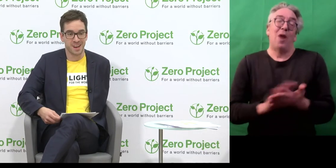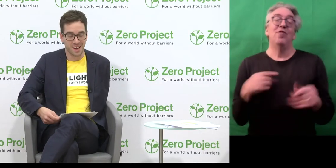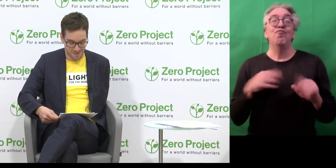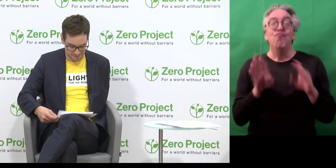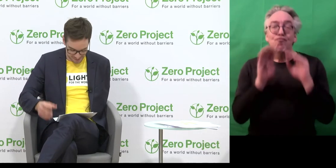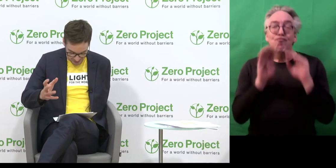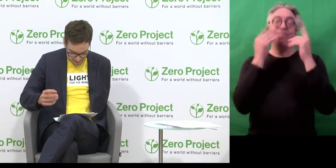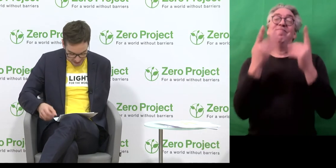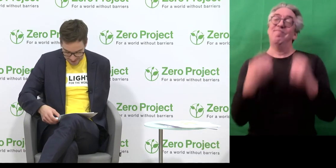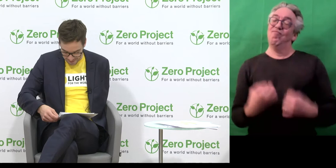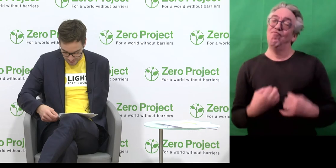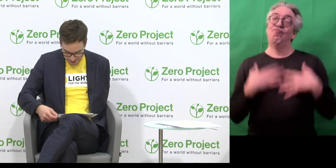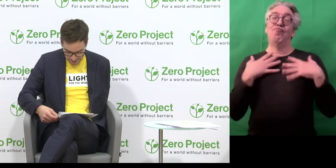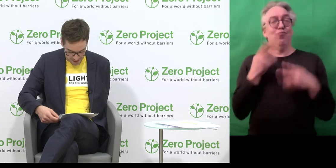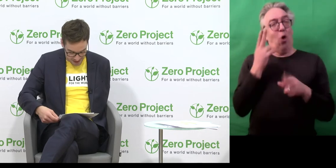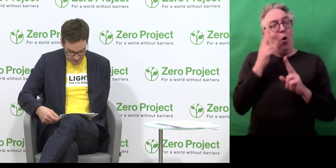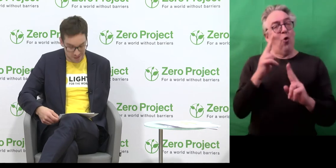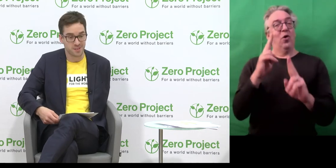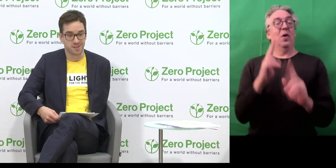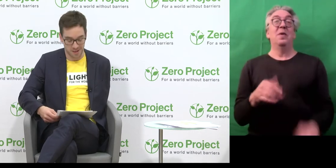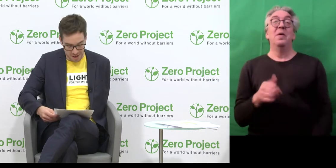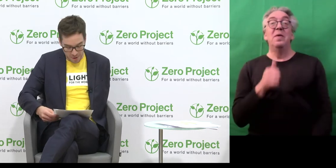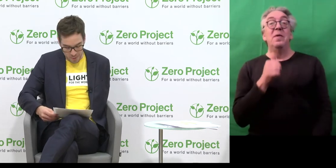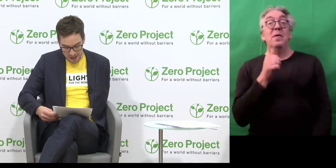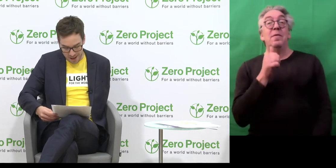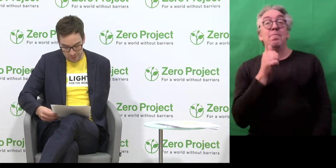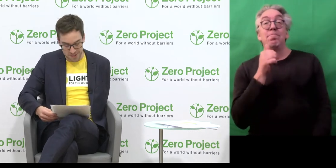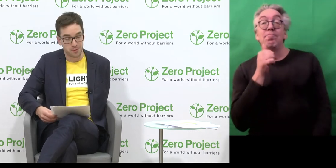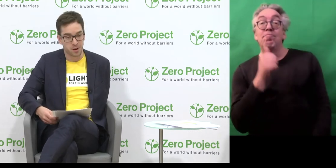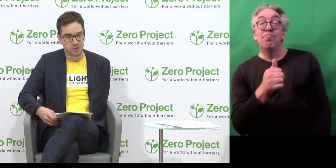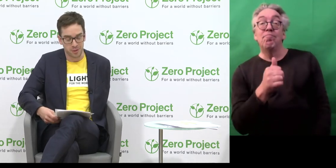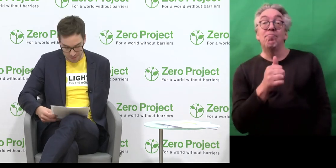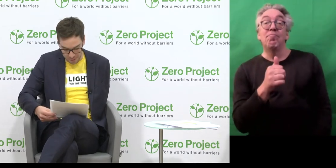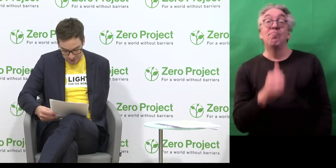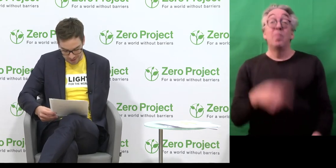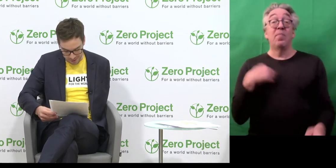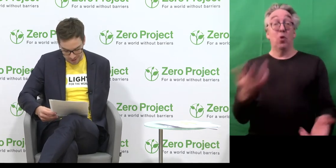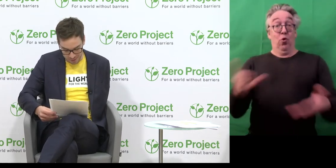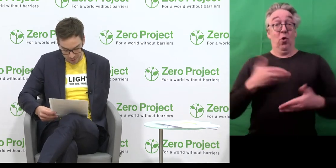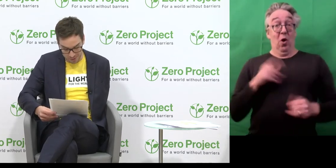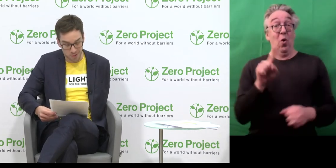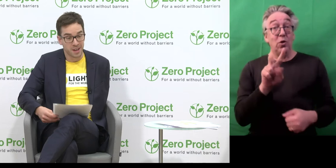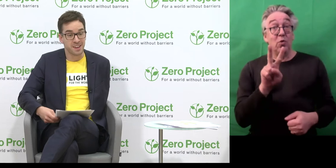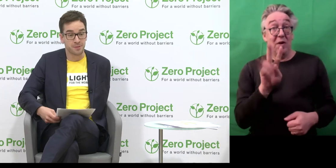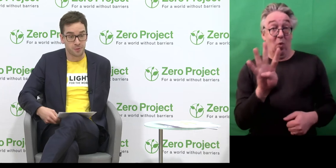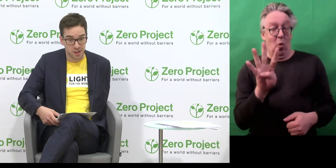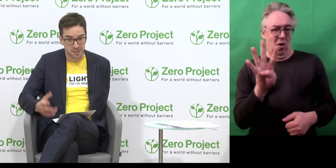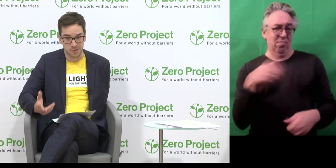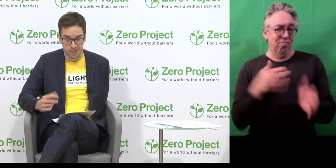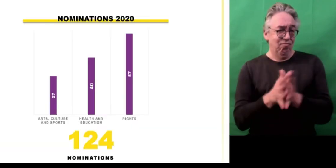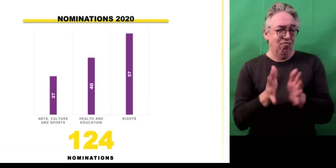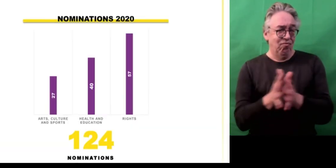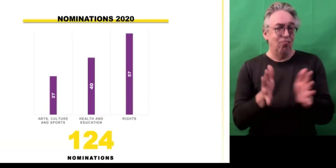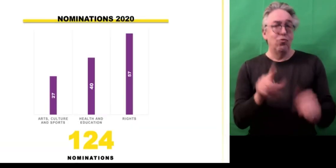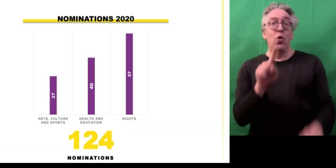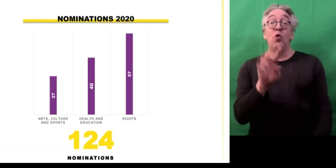much. Some facts for the nominations. We have received 124, as I already told you, in three